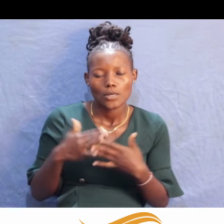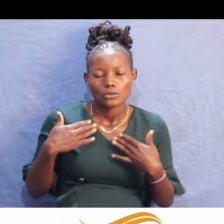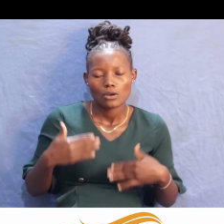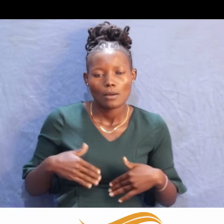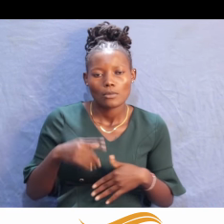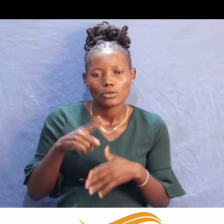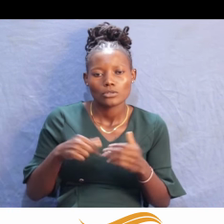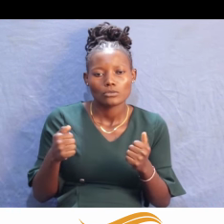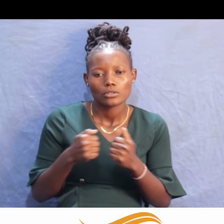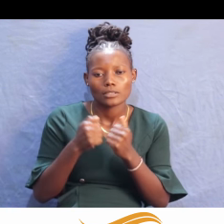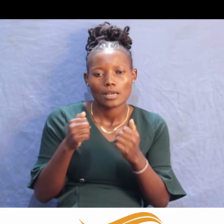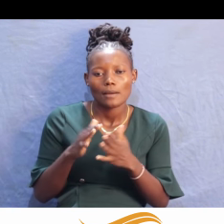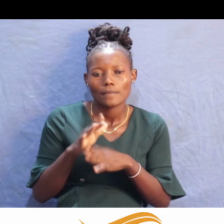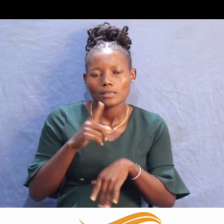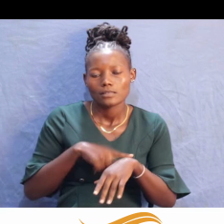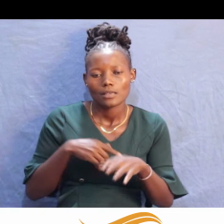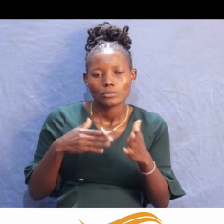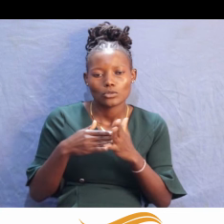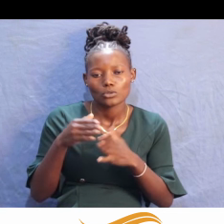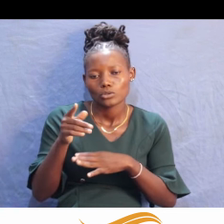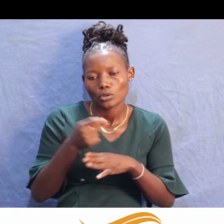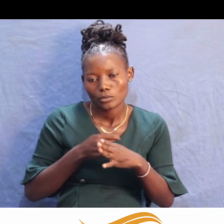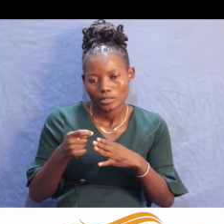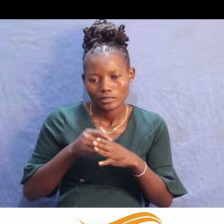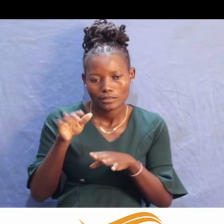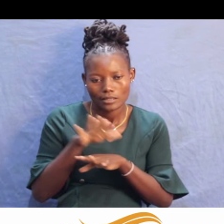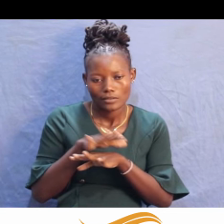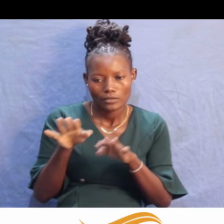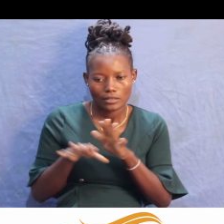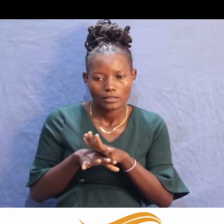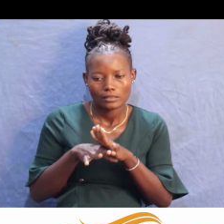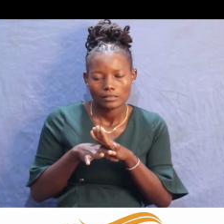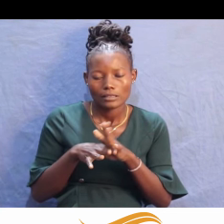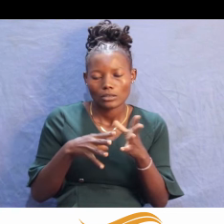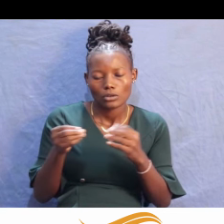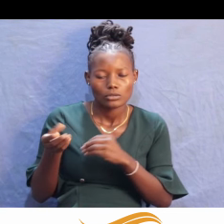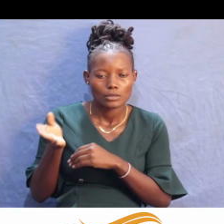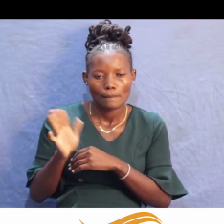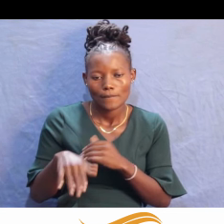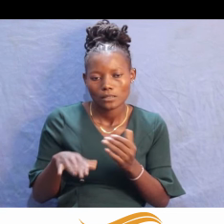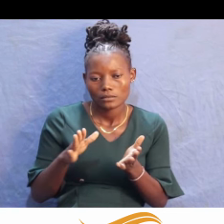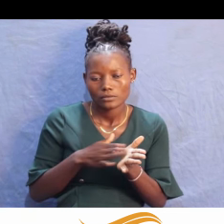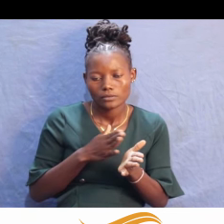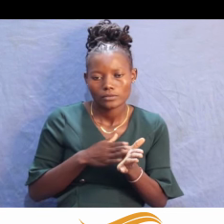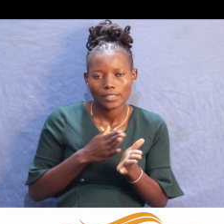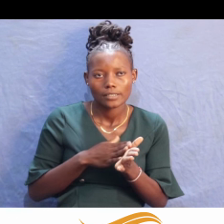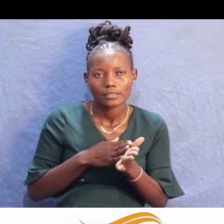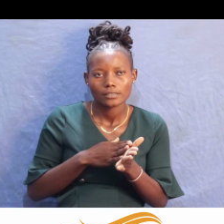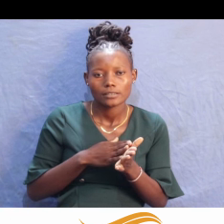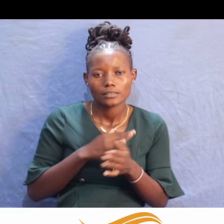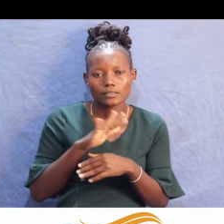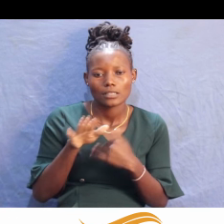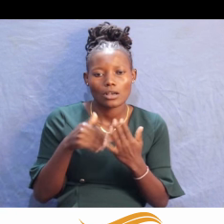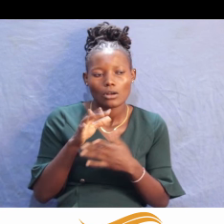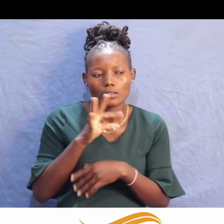What happens if you stop exercising? Everything goes to pot quickly. All these big words saying all